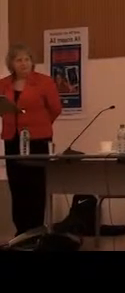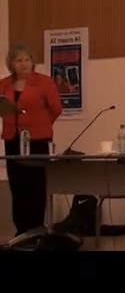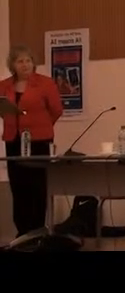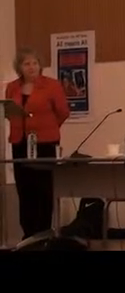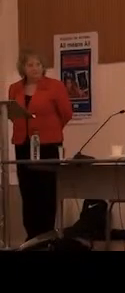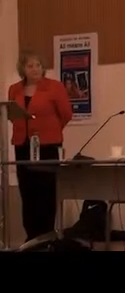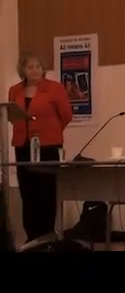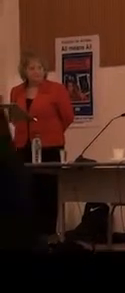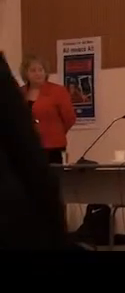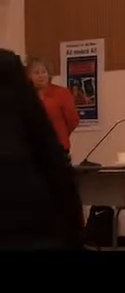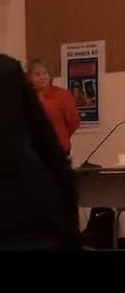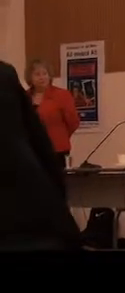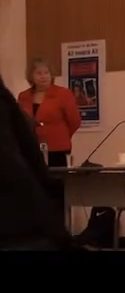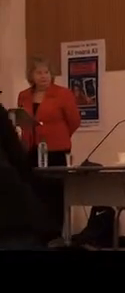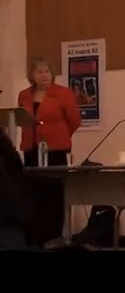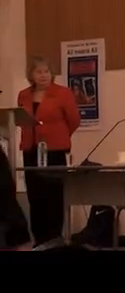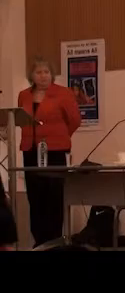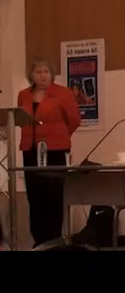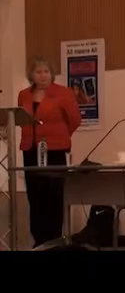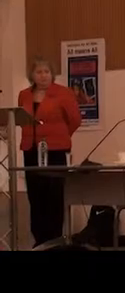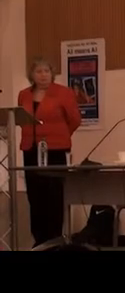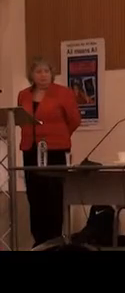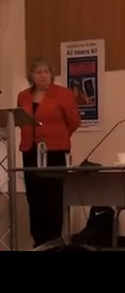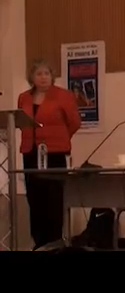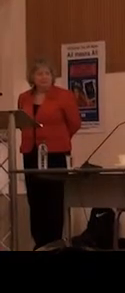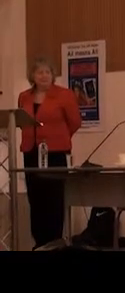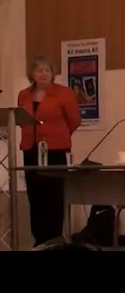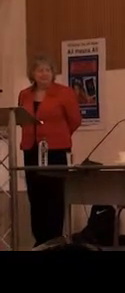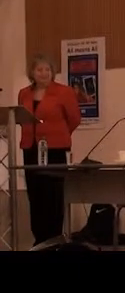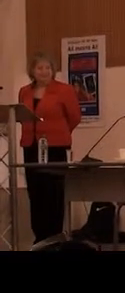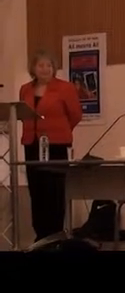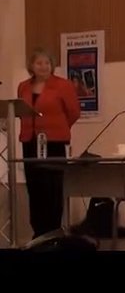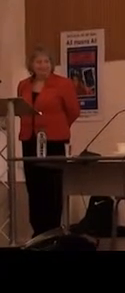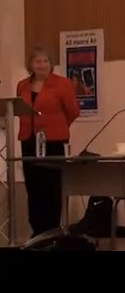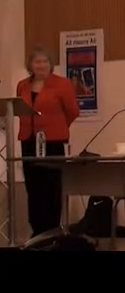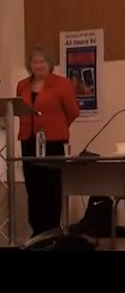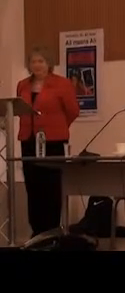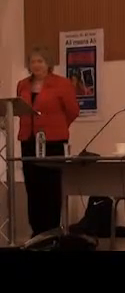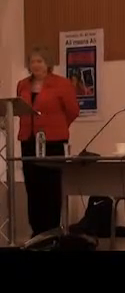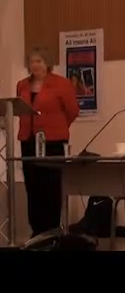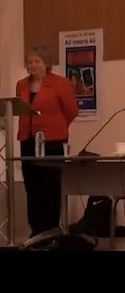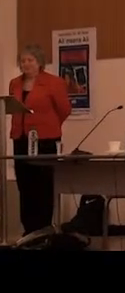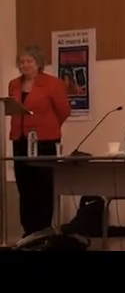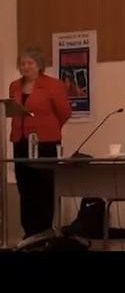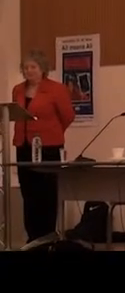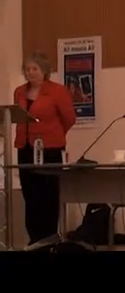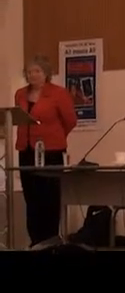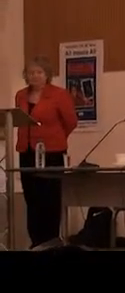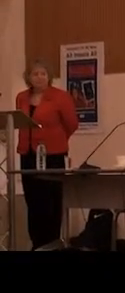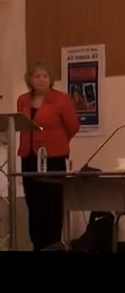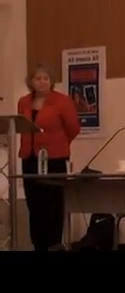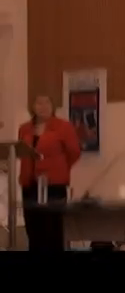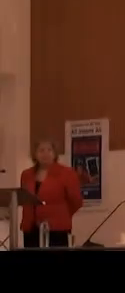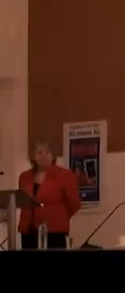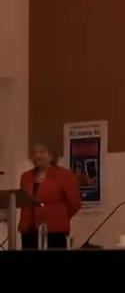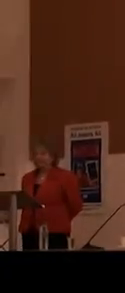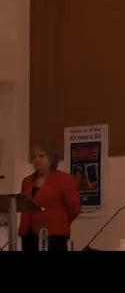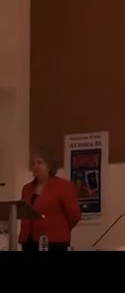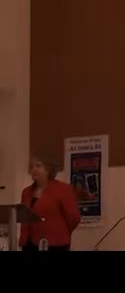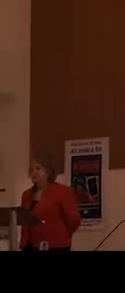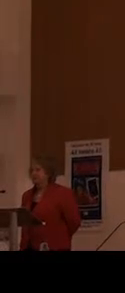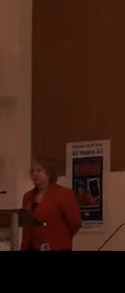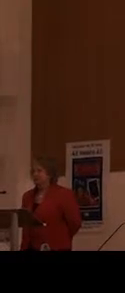the co-author, Learning Without Limits. Learning Without Limits evokes for